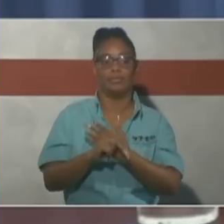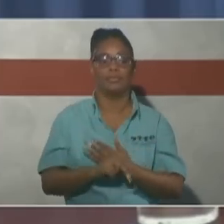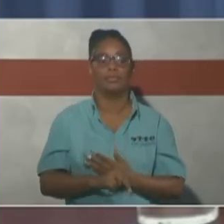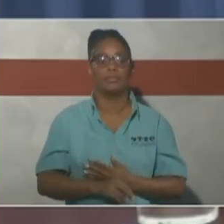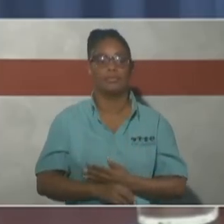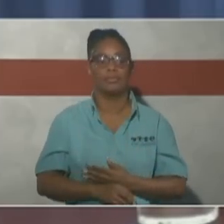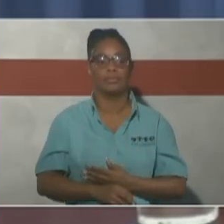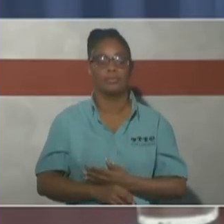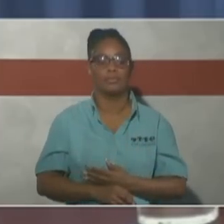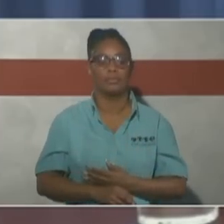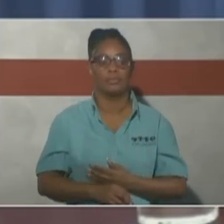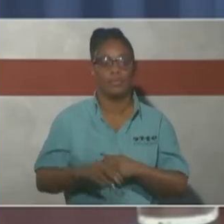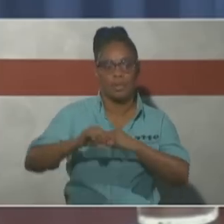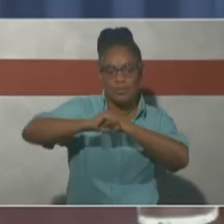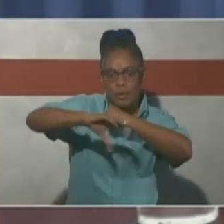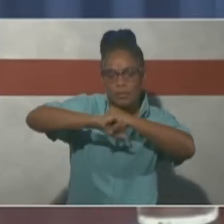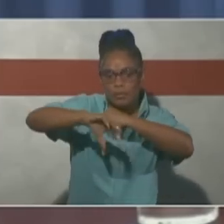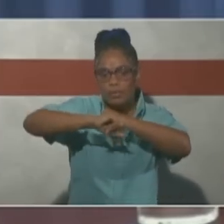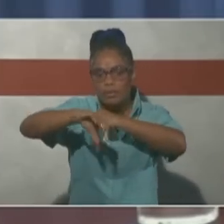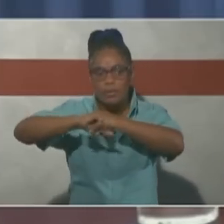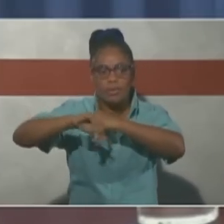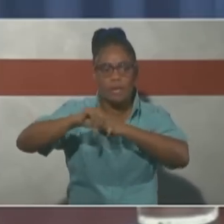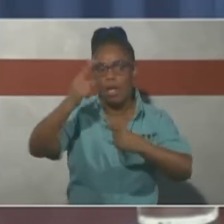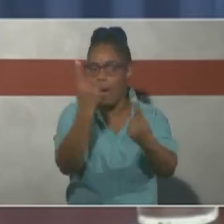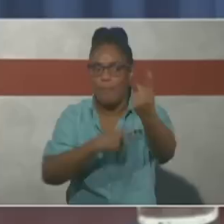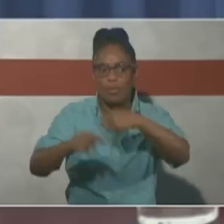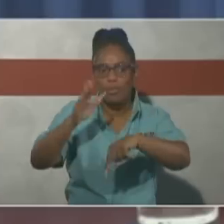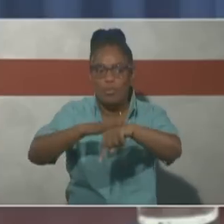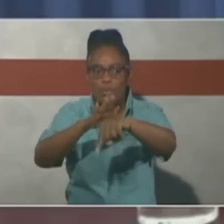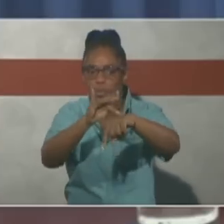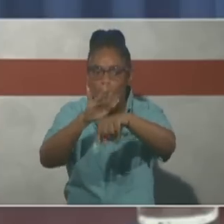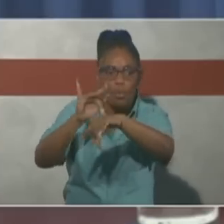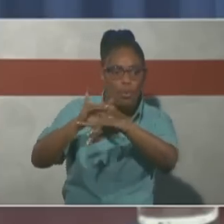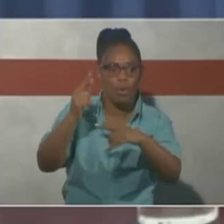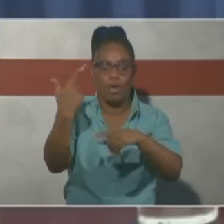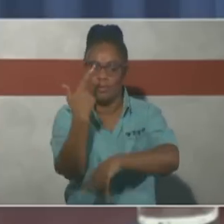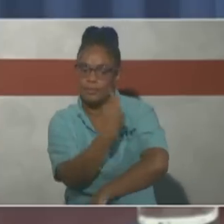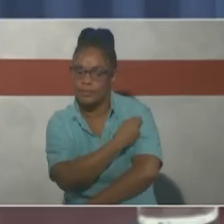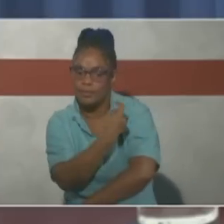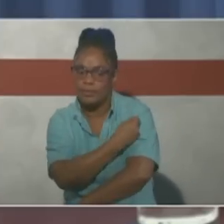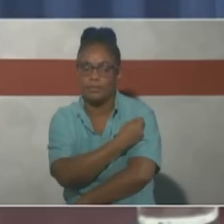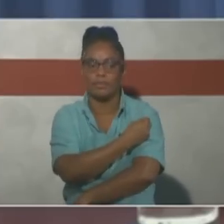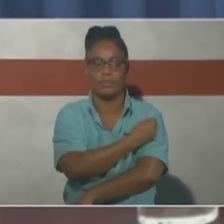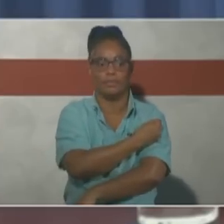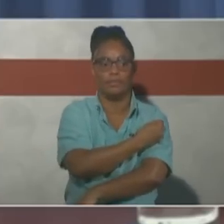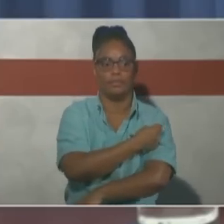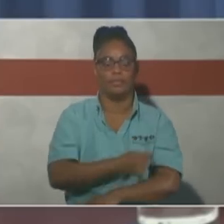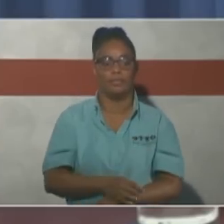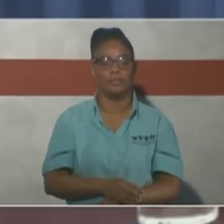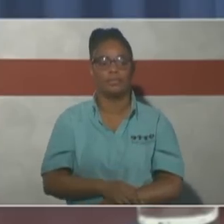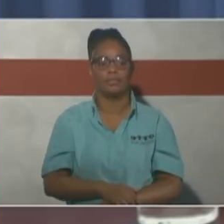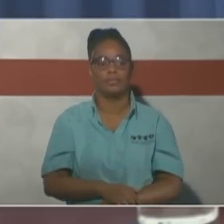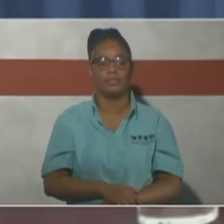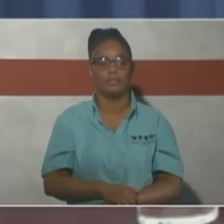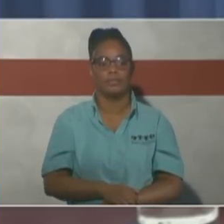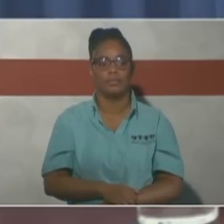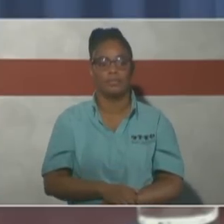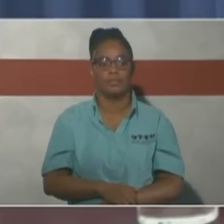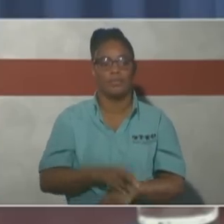is why we took a decision last year in November to launch this mall drive